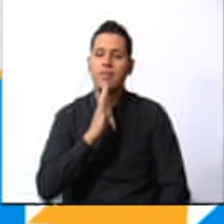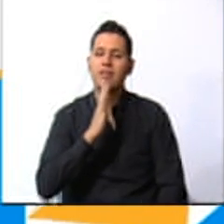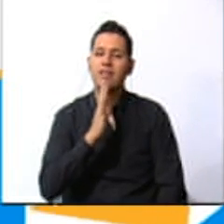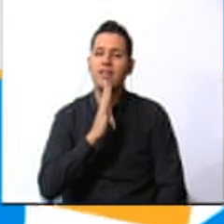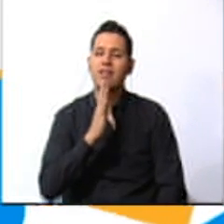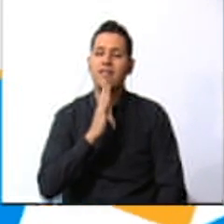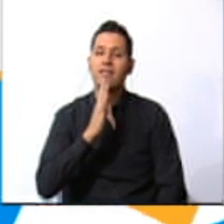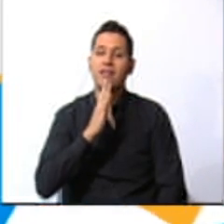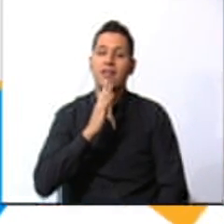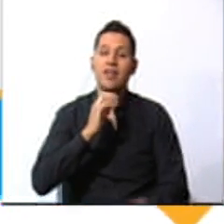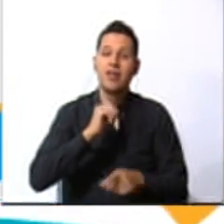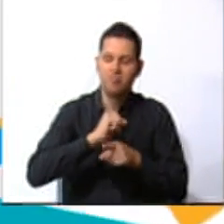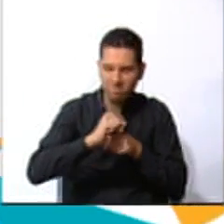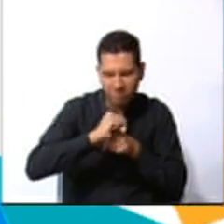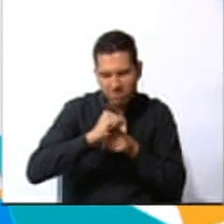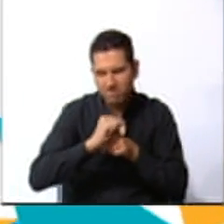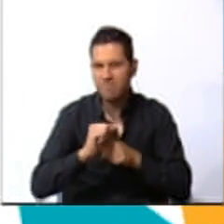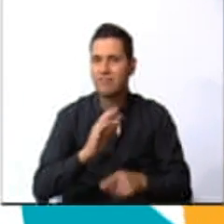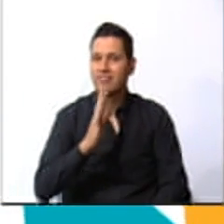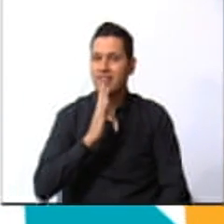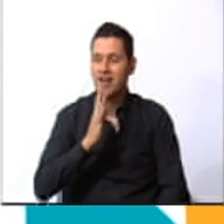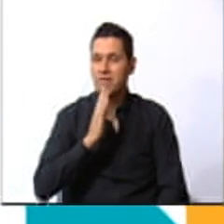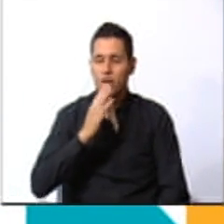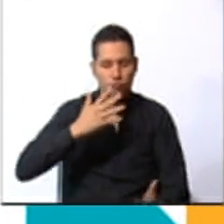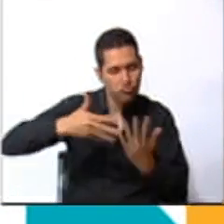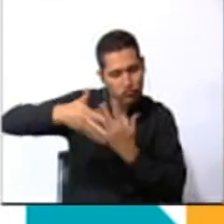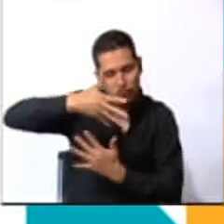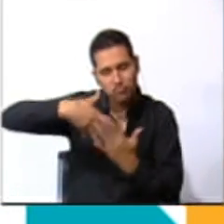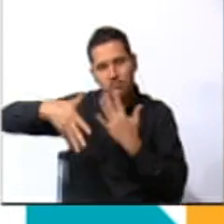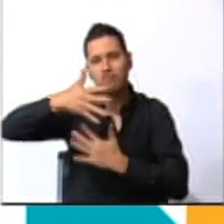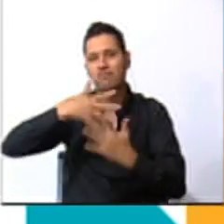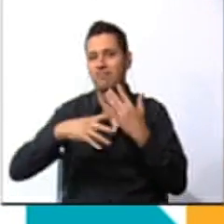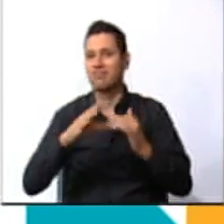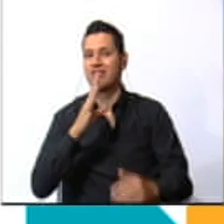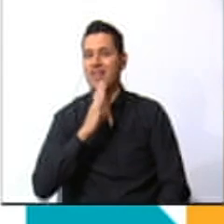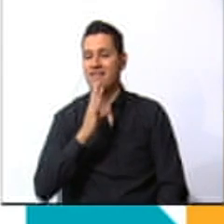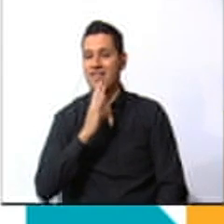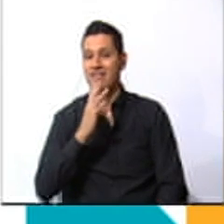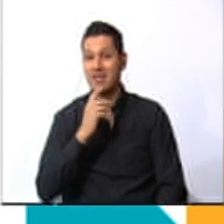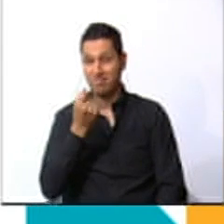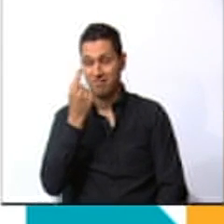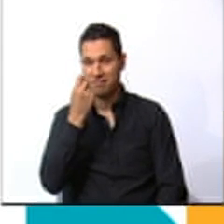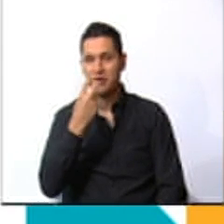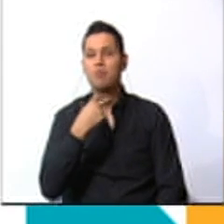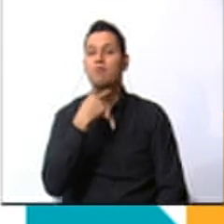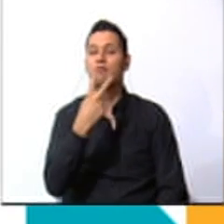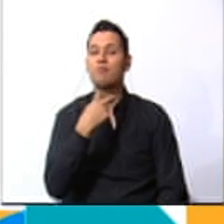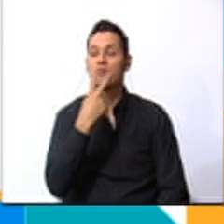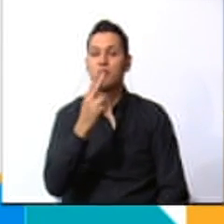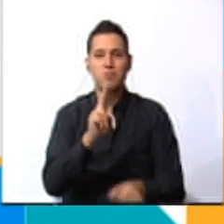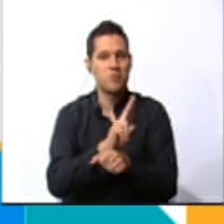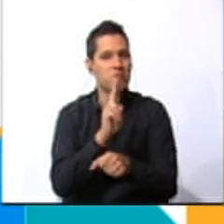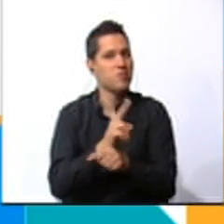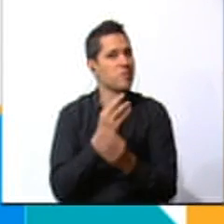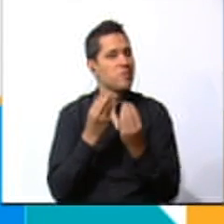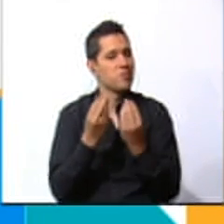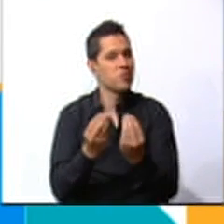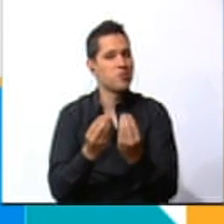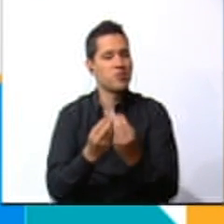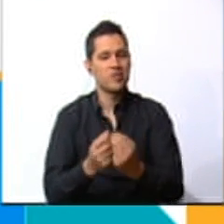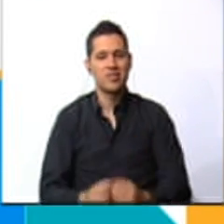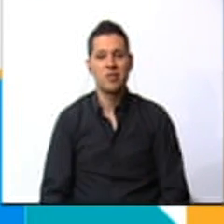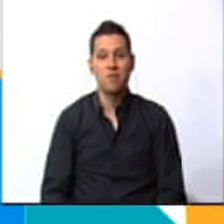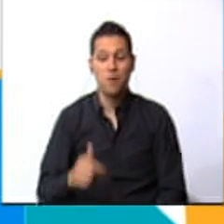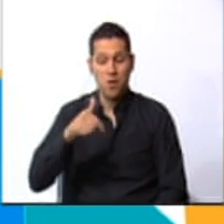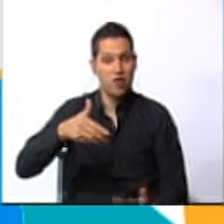speaking, spoken interaction, and spoken production. Vamos a interactuar